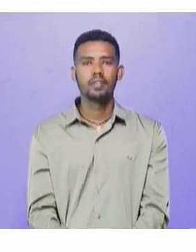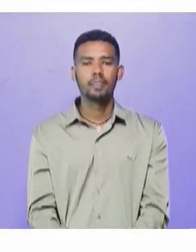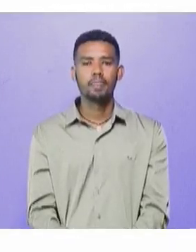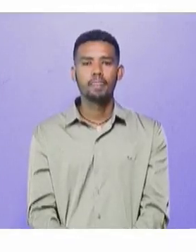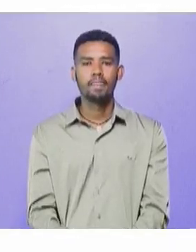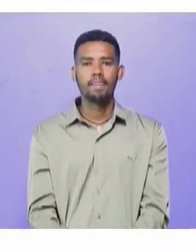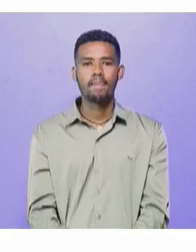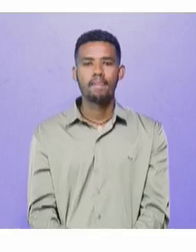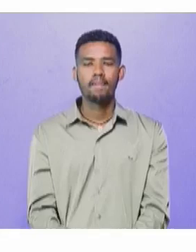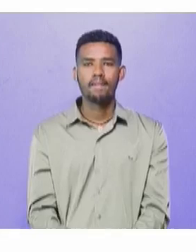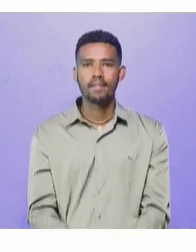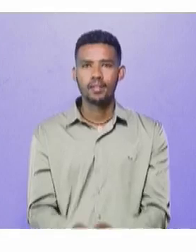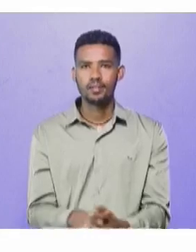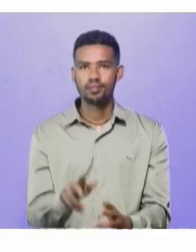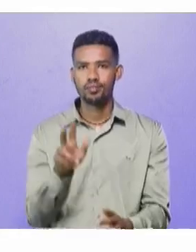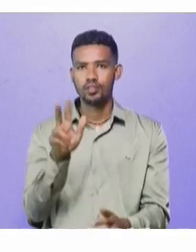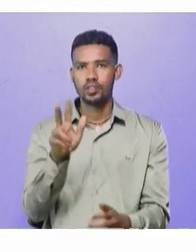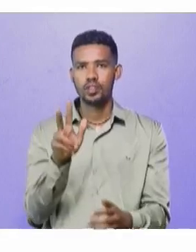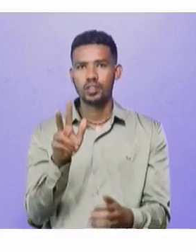3. Sheep.